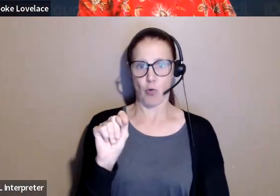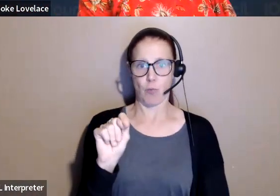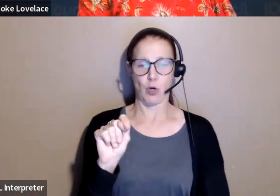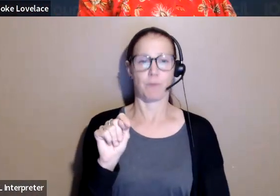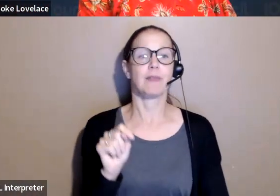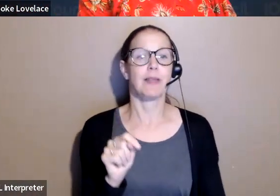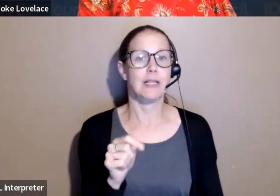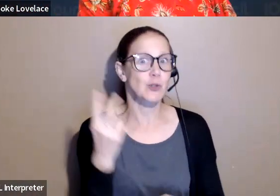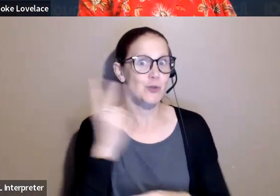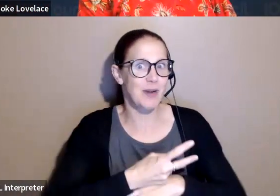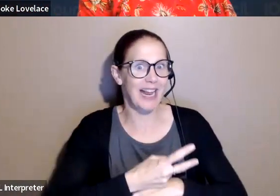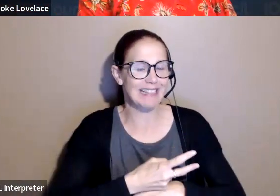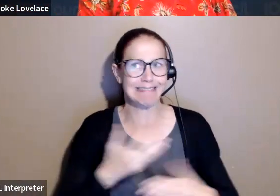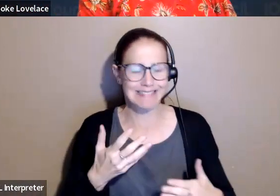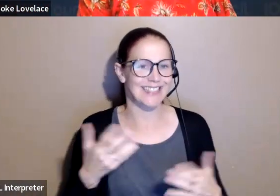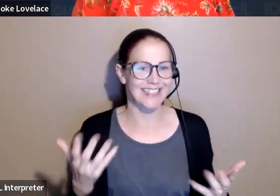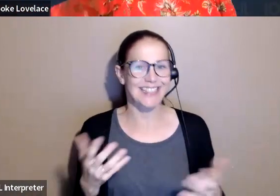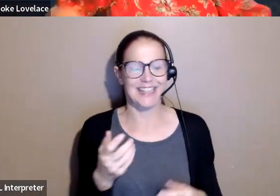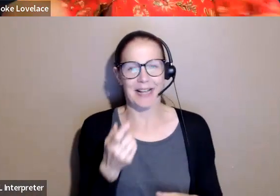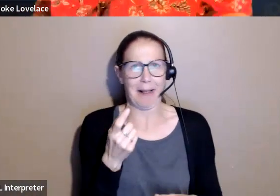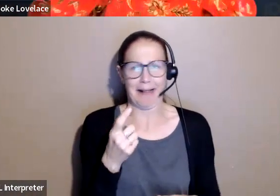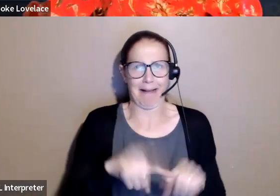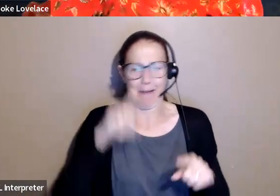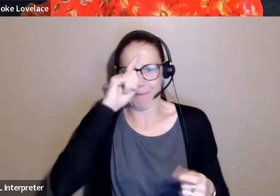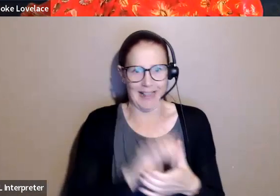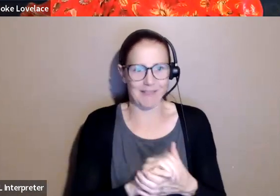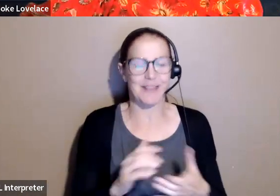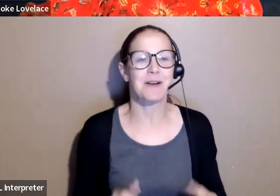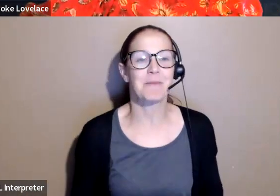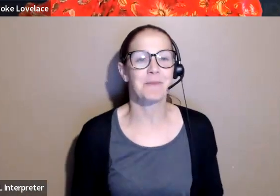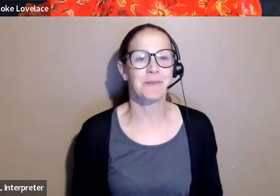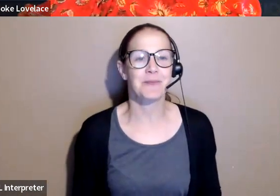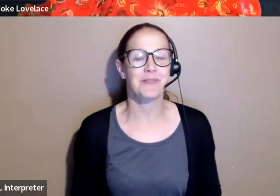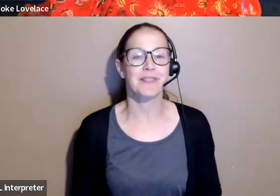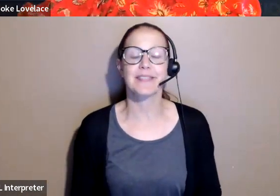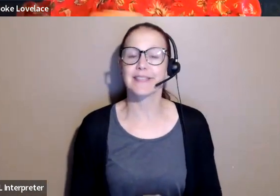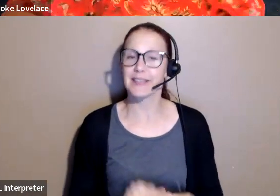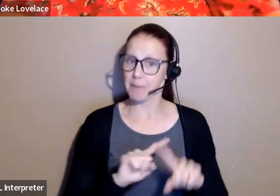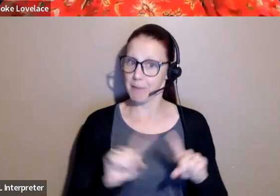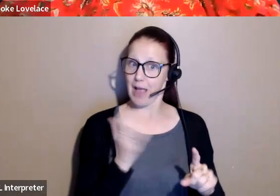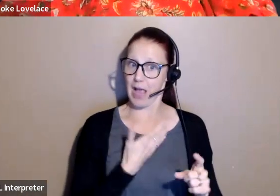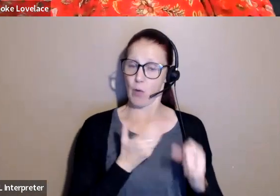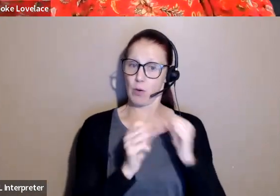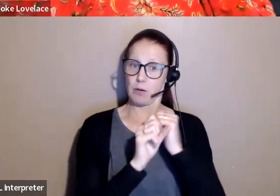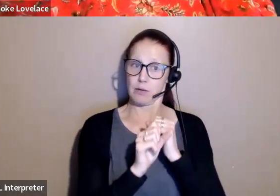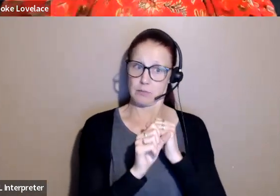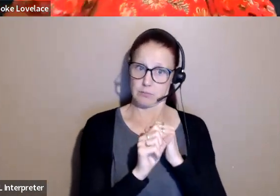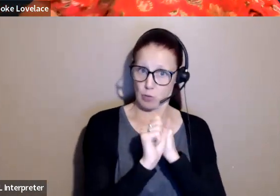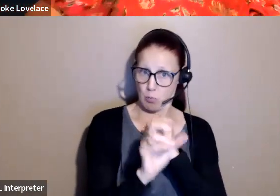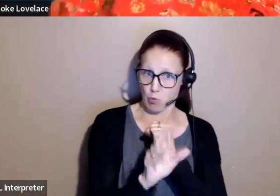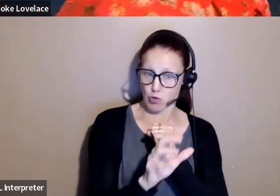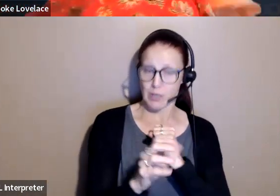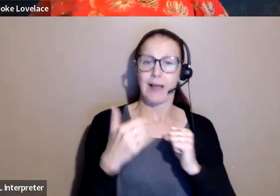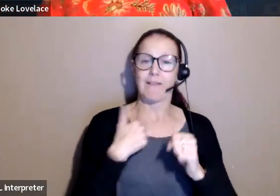which is just 2 days away, which is a little bit unbelievable. But our promotion,